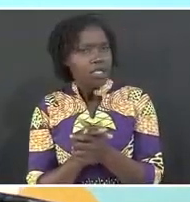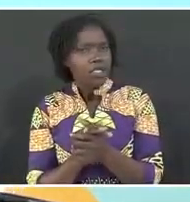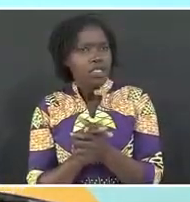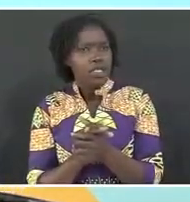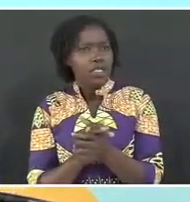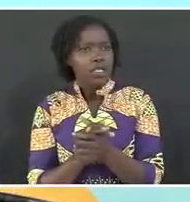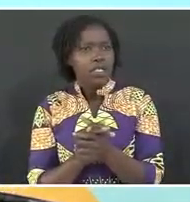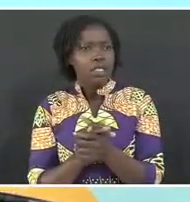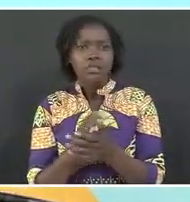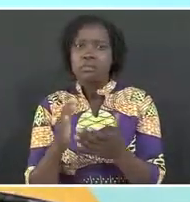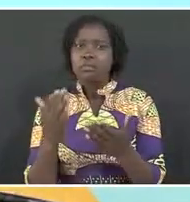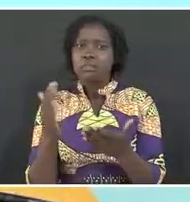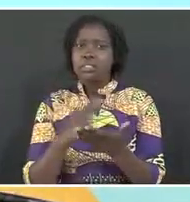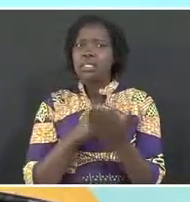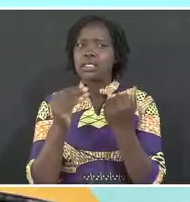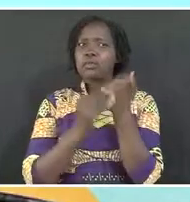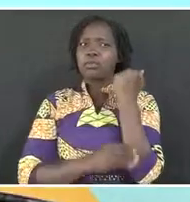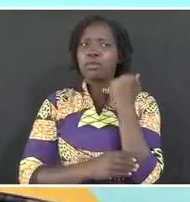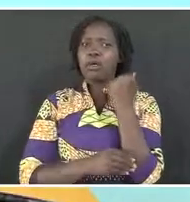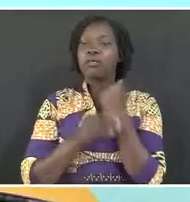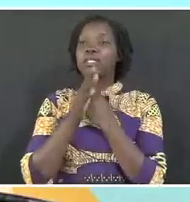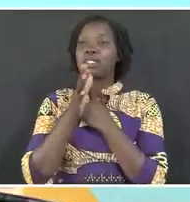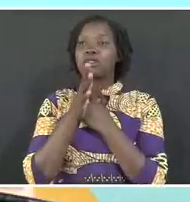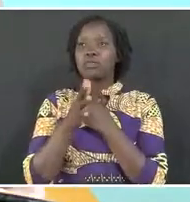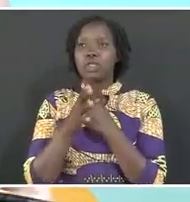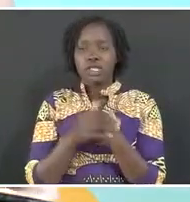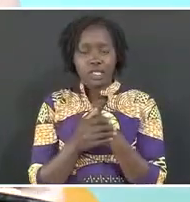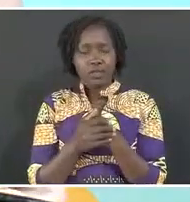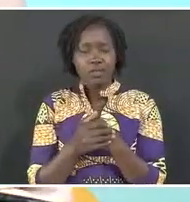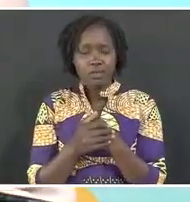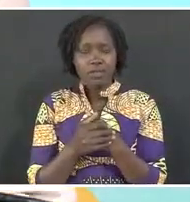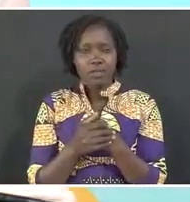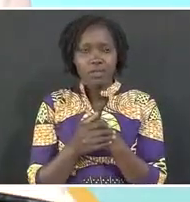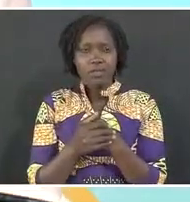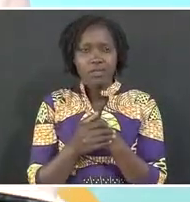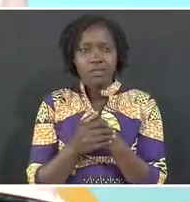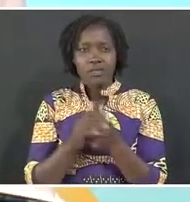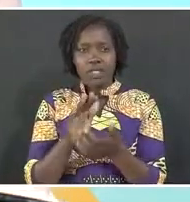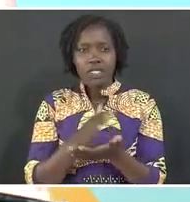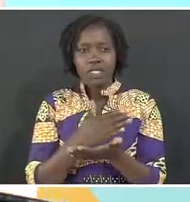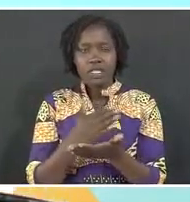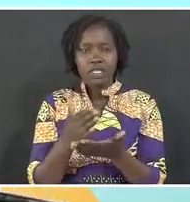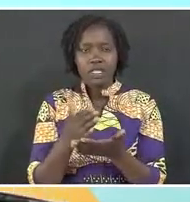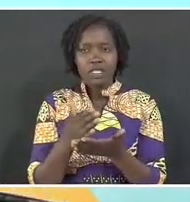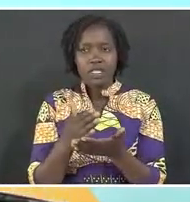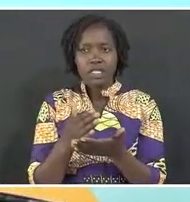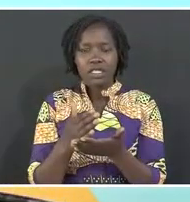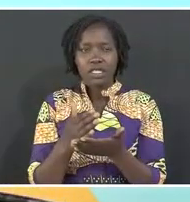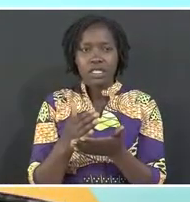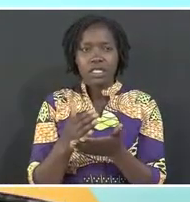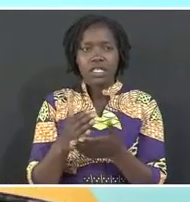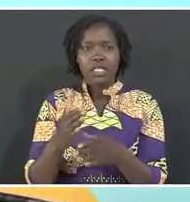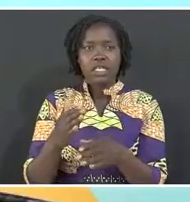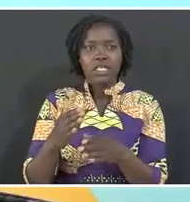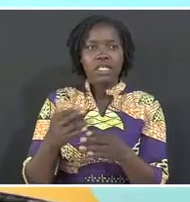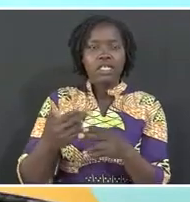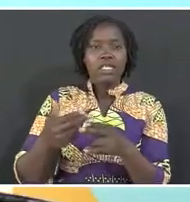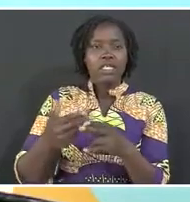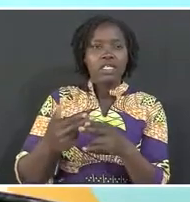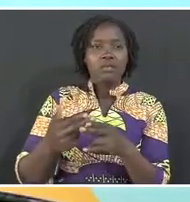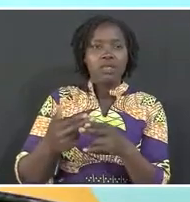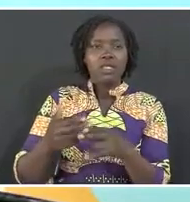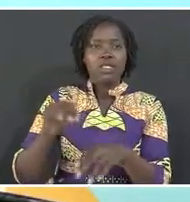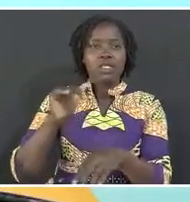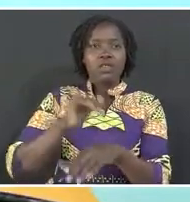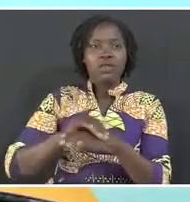to sing today. I'm here to speak. And the song is called The